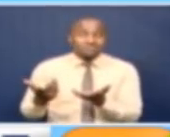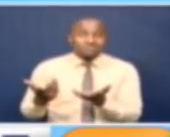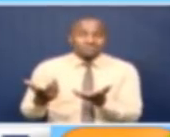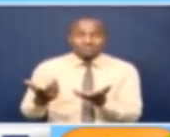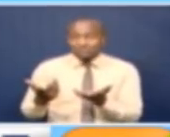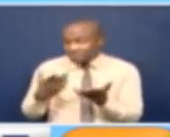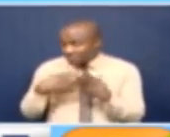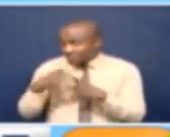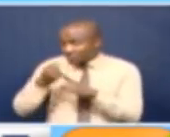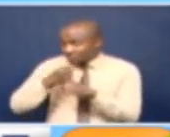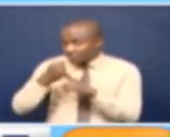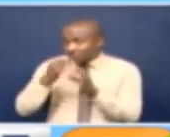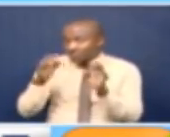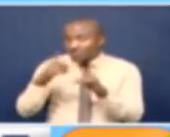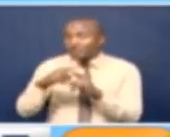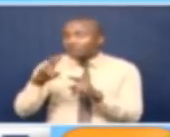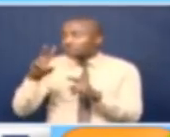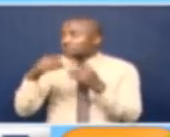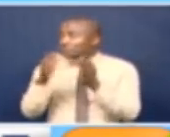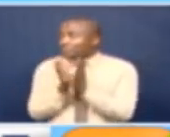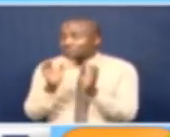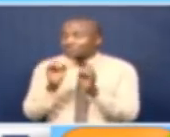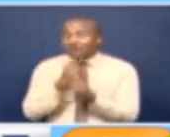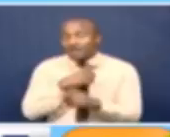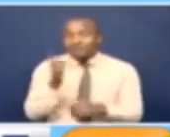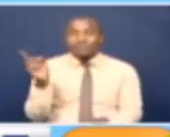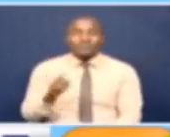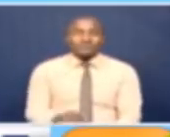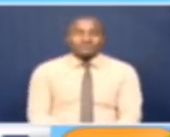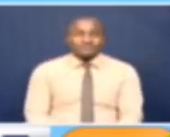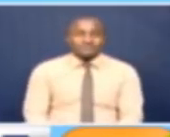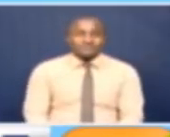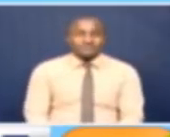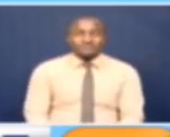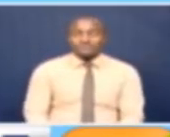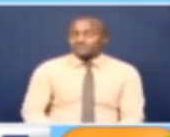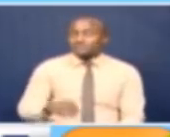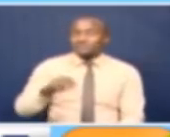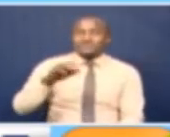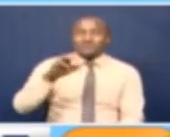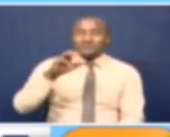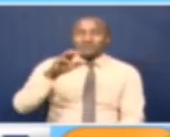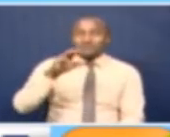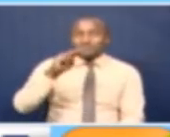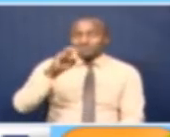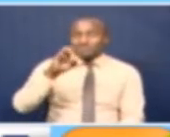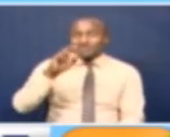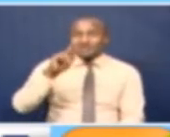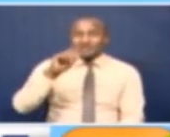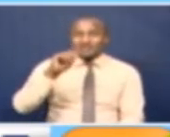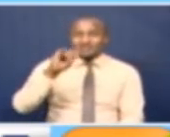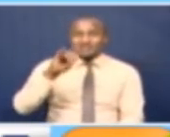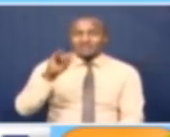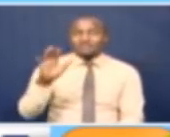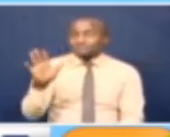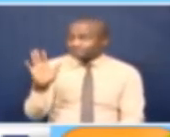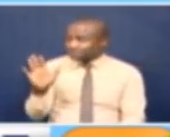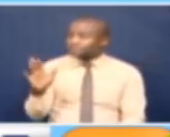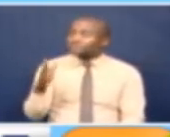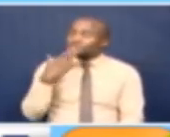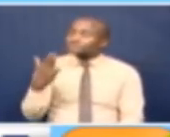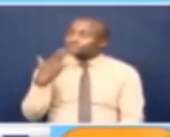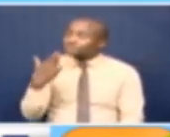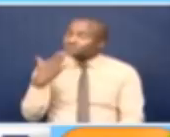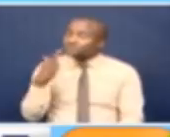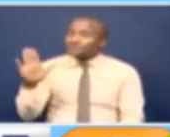freedom. But it's not only two communities; it's everybody. Absolutely, we had Mekatalili Wamanza. We had everybody fighting for freedom everywhere, back up and down. Mm. Gentlemen, thanks so much